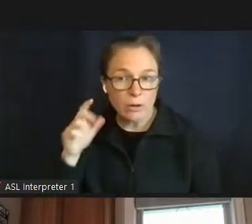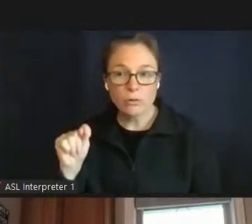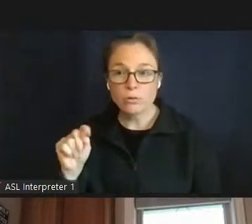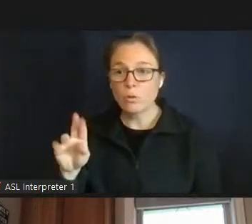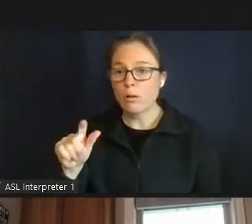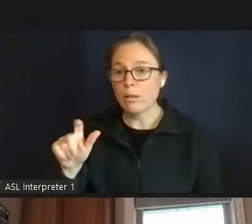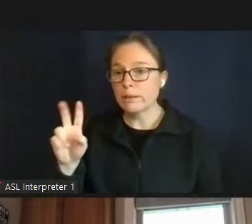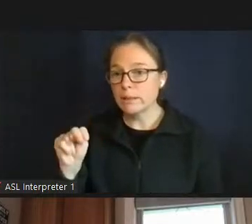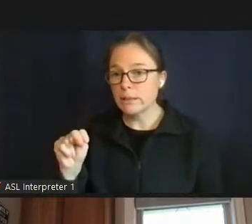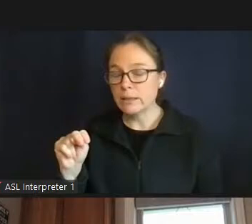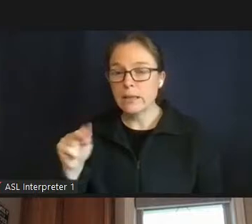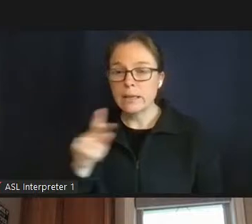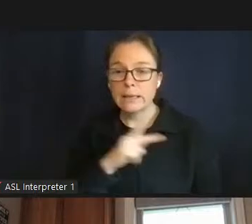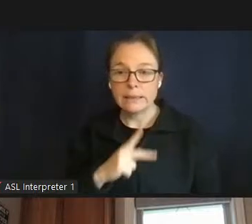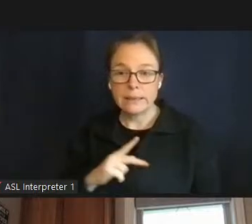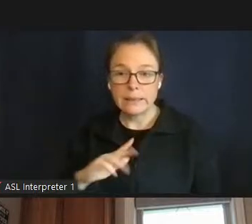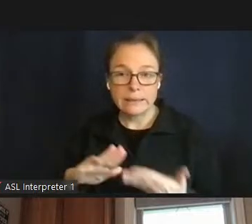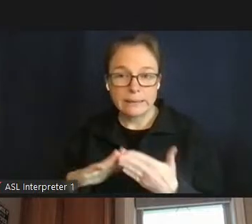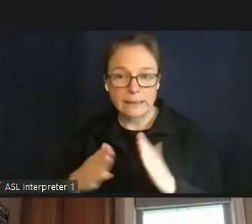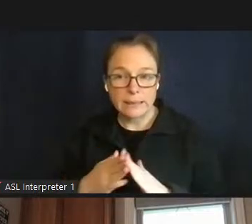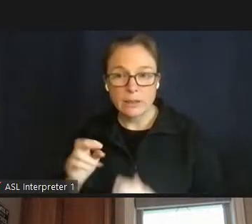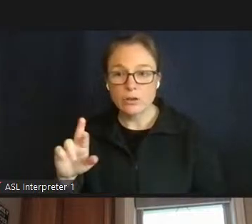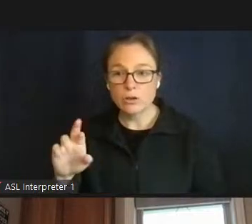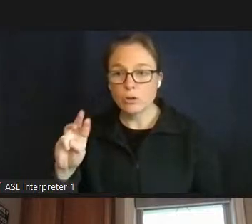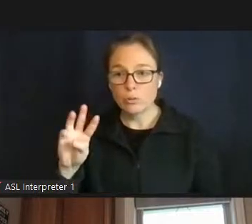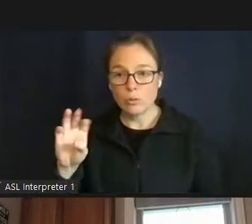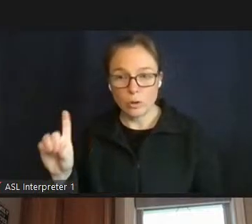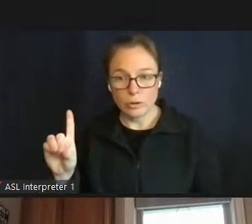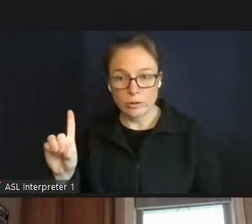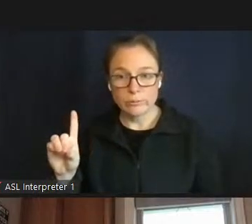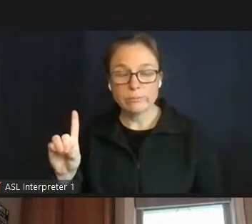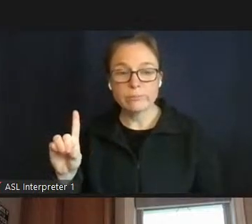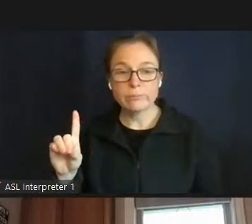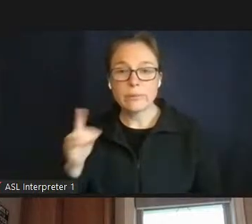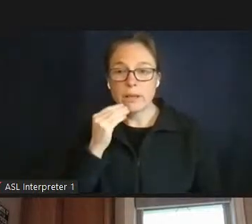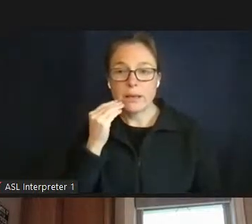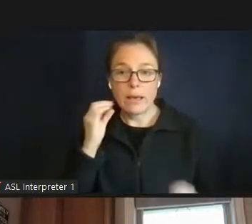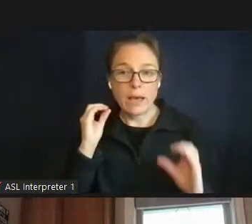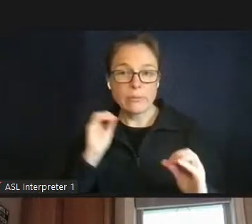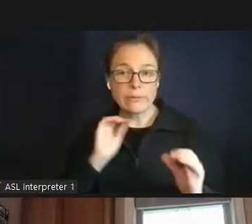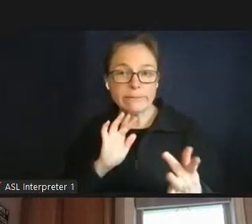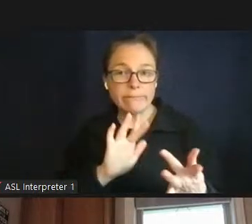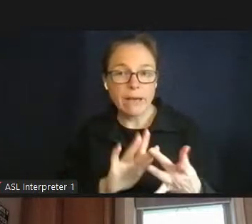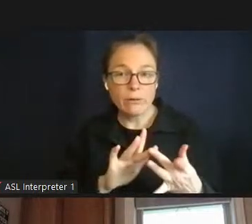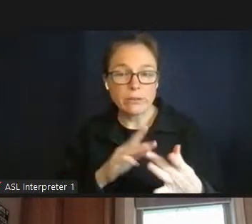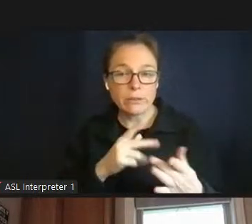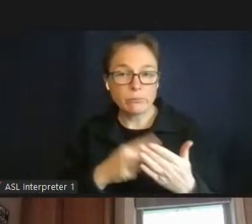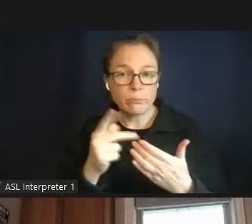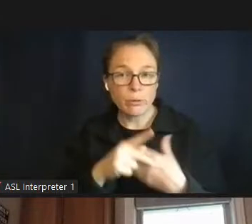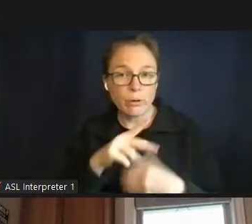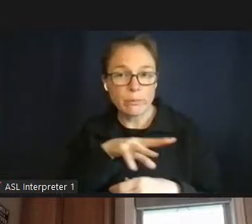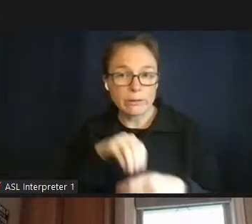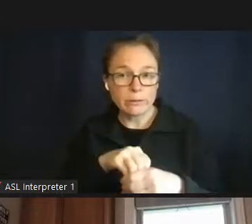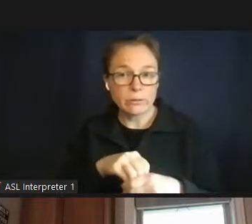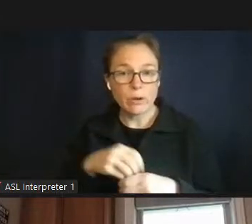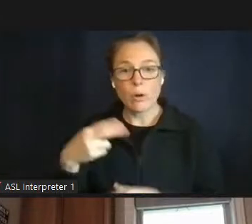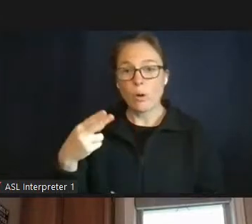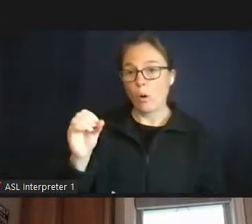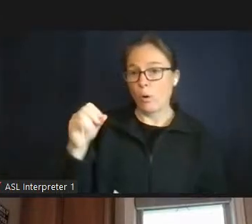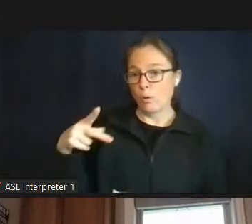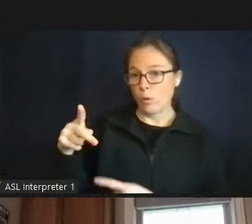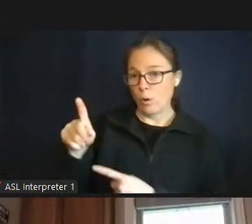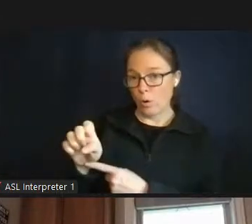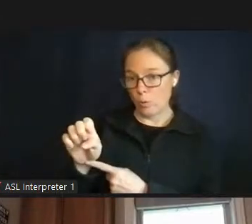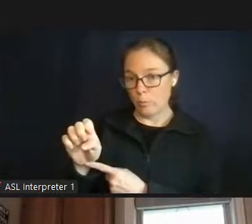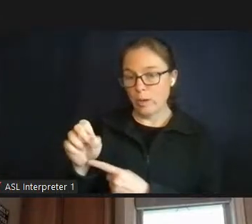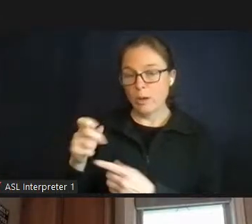King City jurisdictions. The Houseless Outreach Programs and Engagement, or HOPE Deputy program,